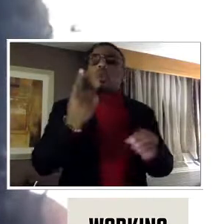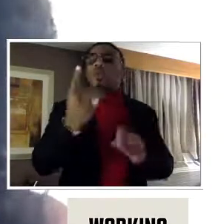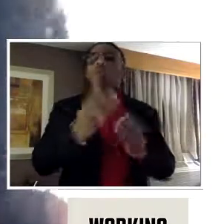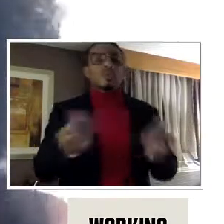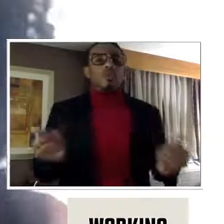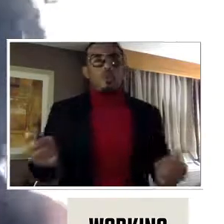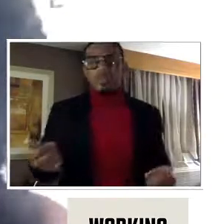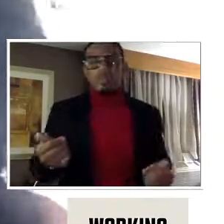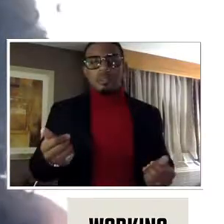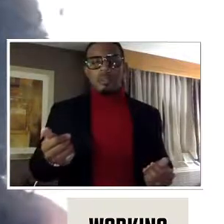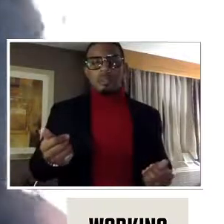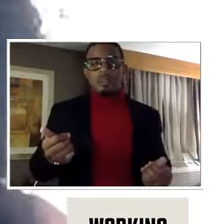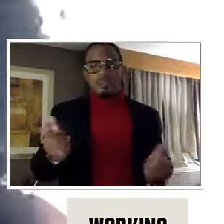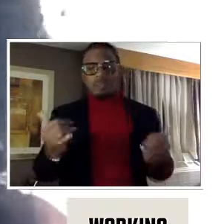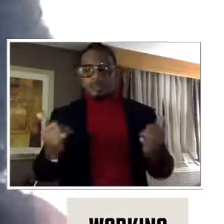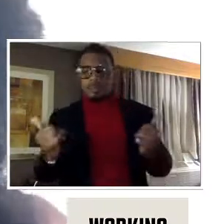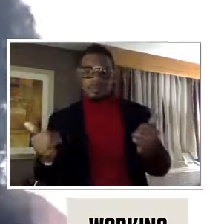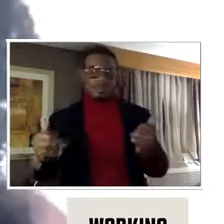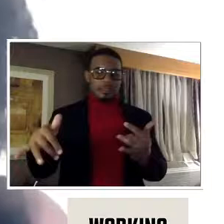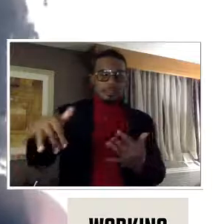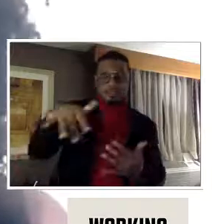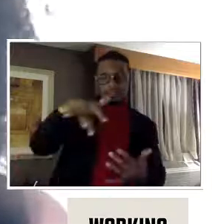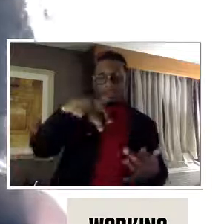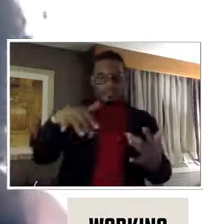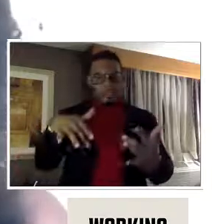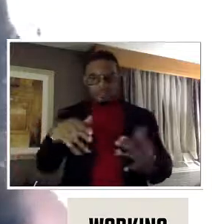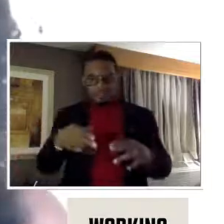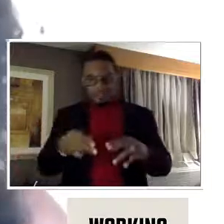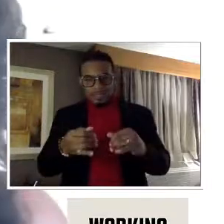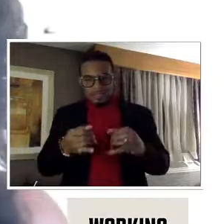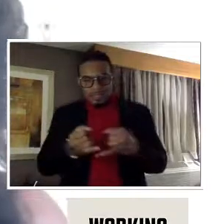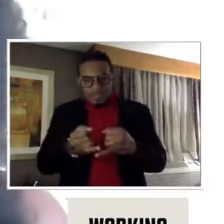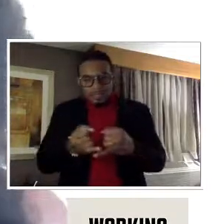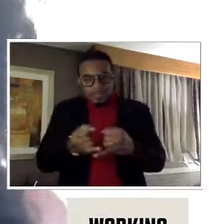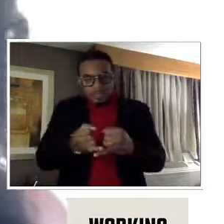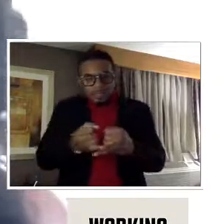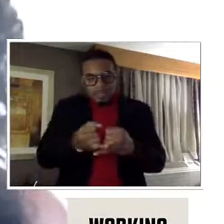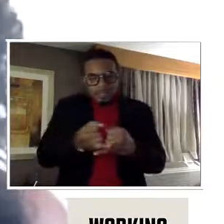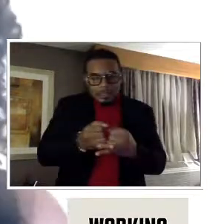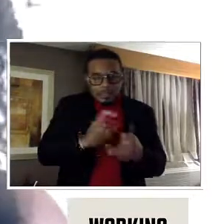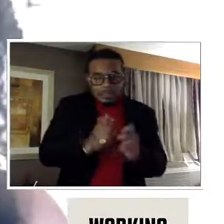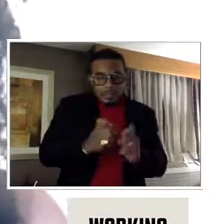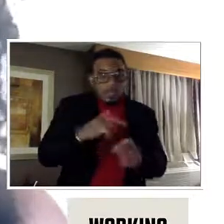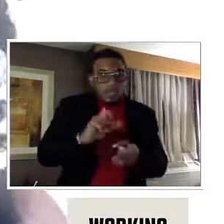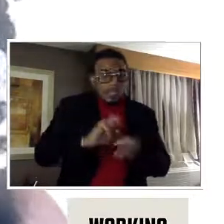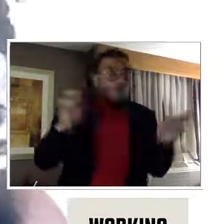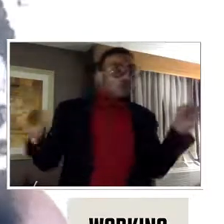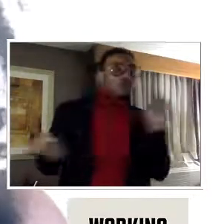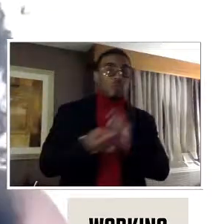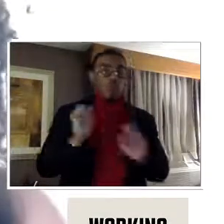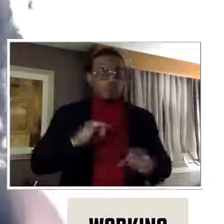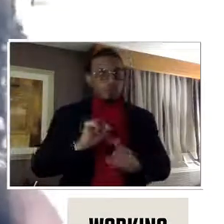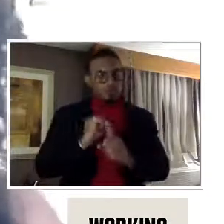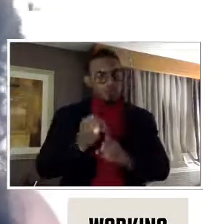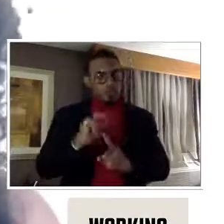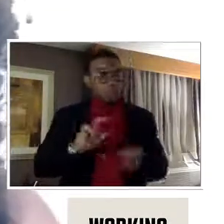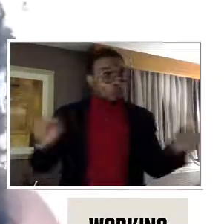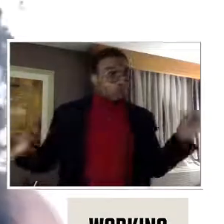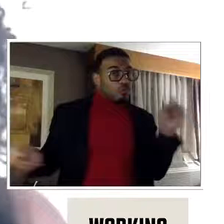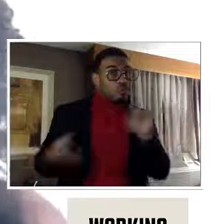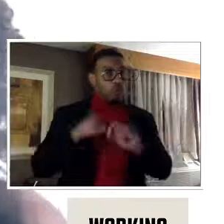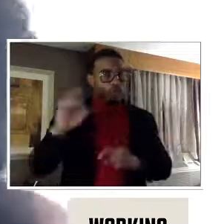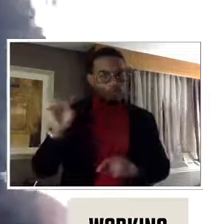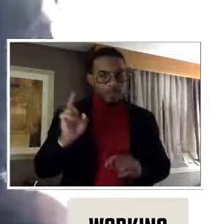solution in tinkering. There is no solution in incremental change. What we need is to transform our society. We need to transform